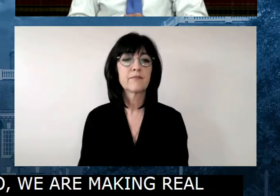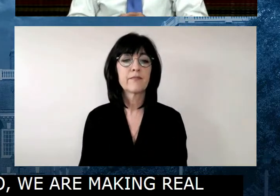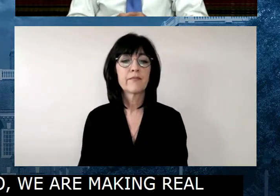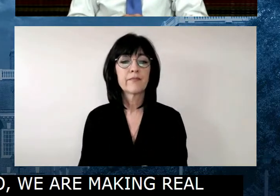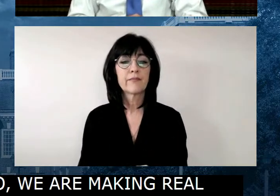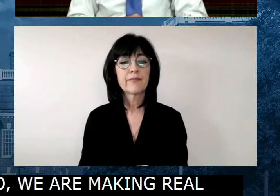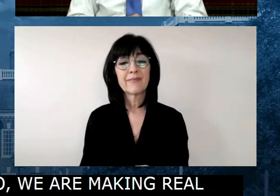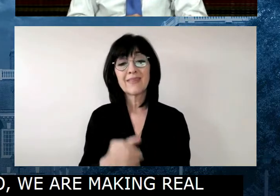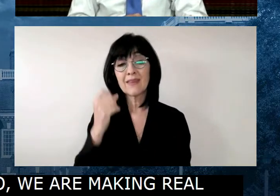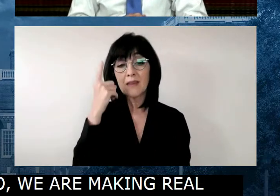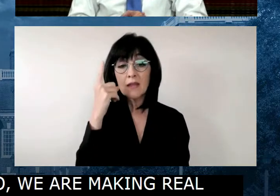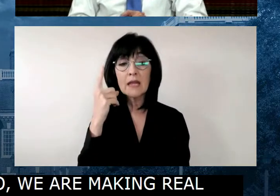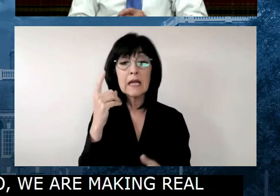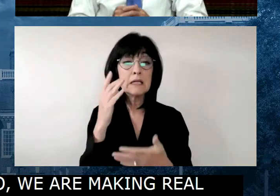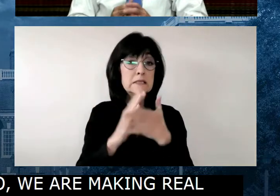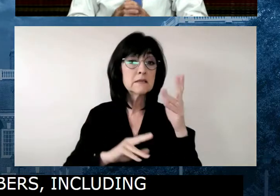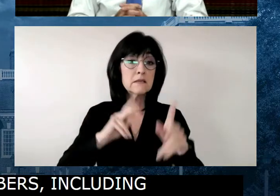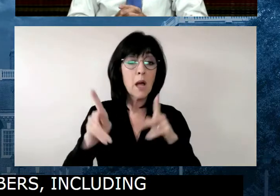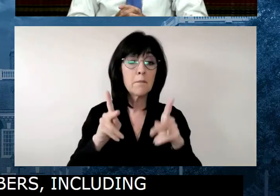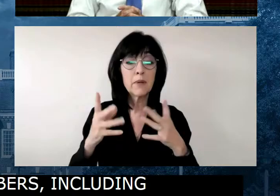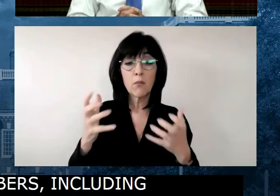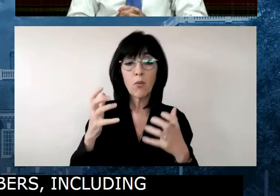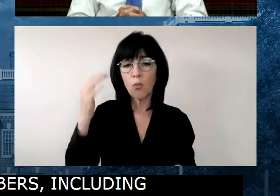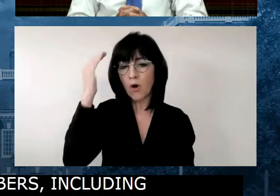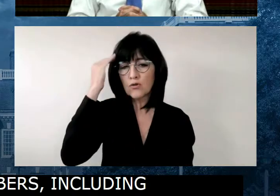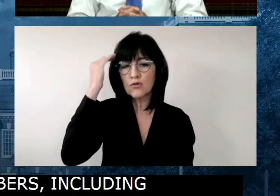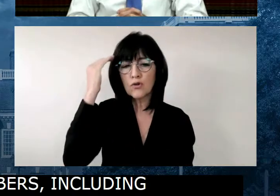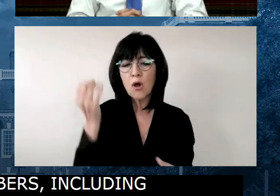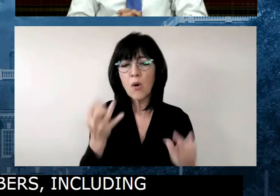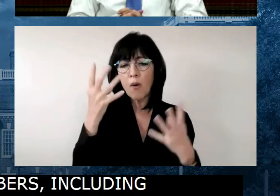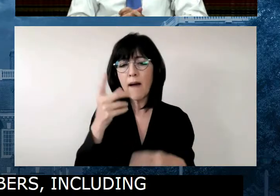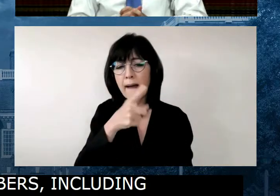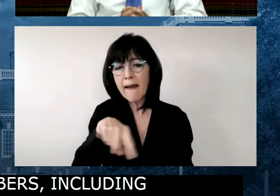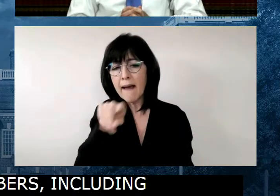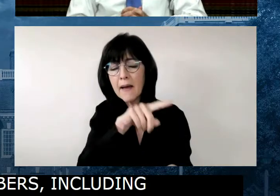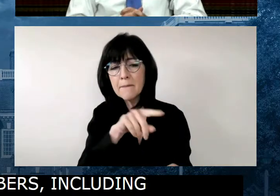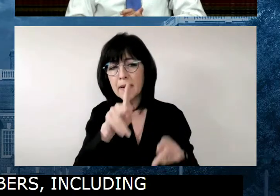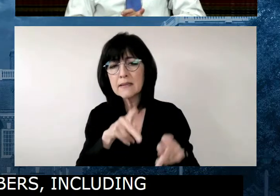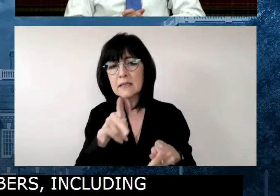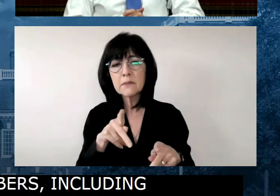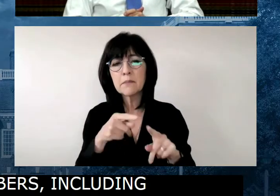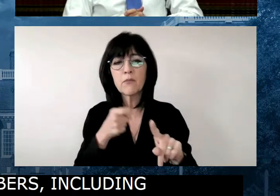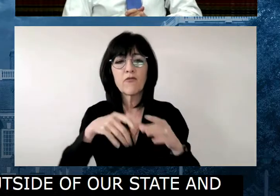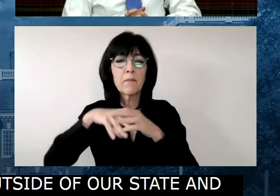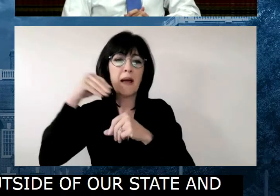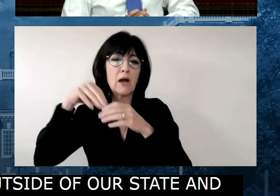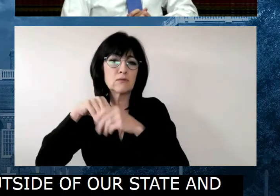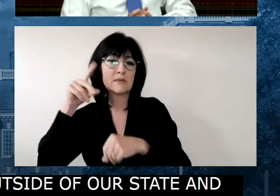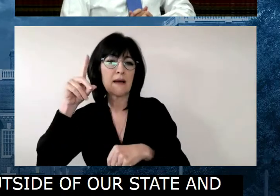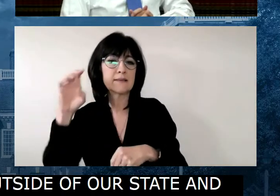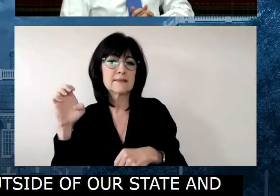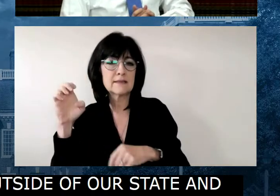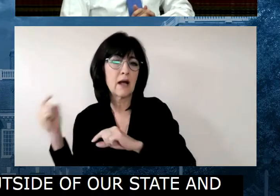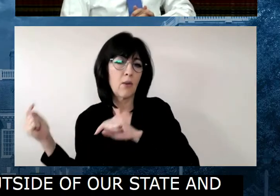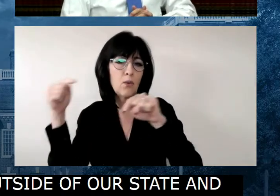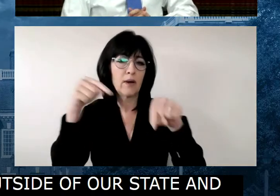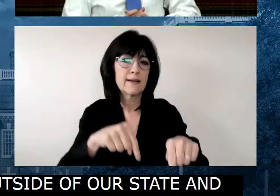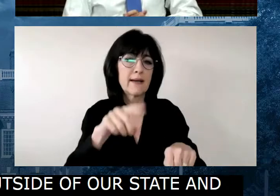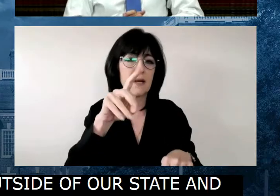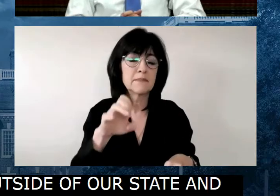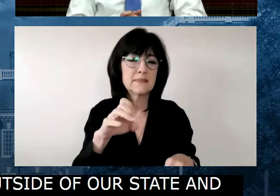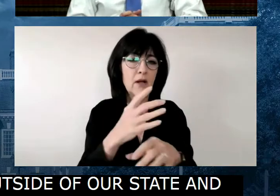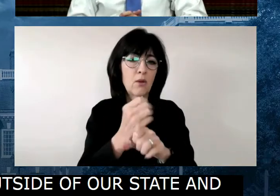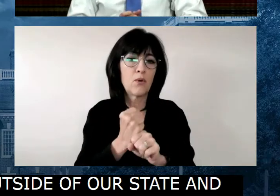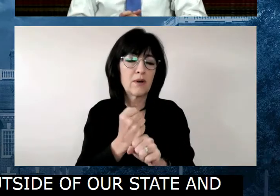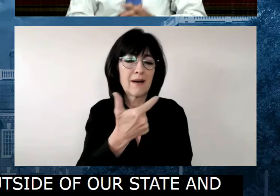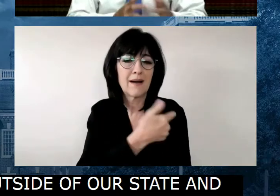for those up 18 years of age and older, you can see 65% have received at least 1